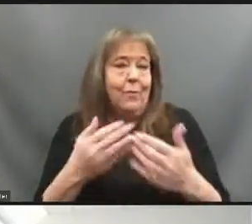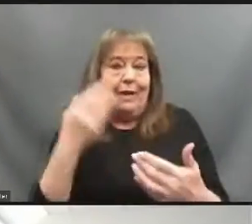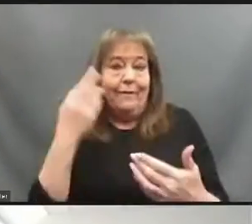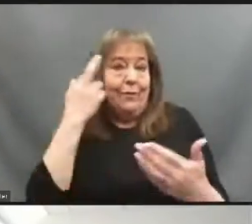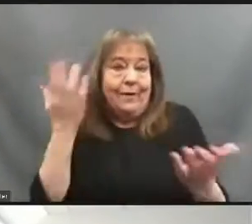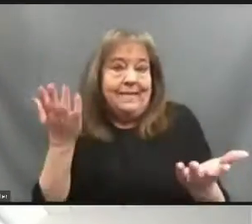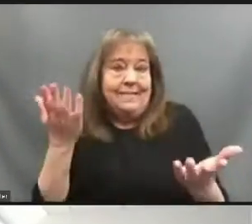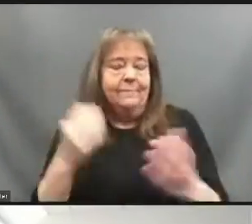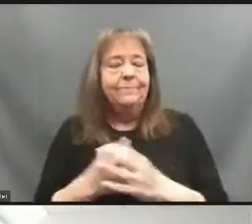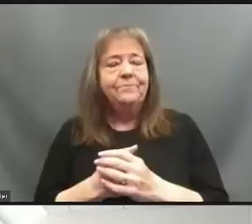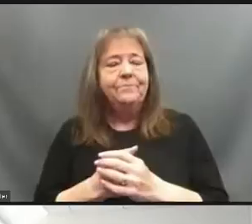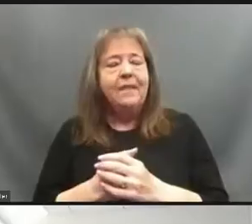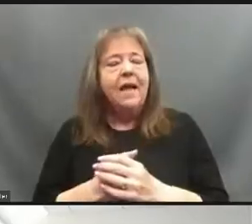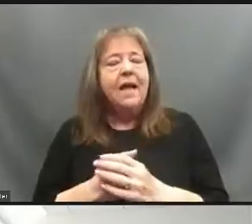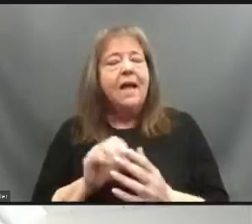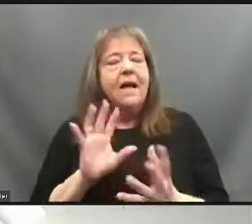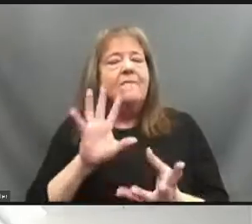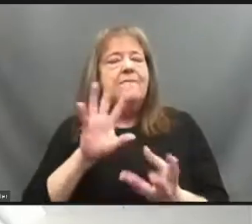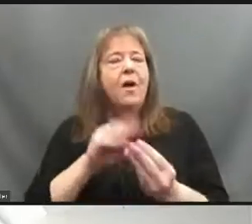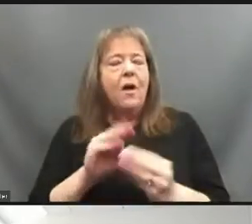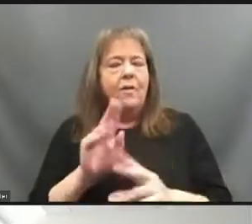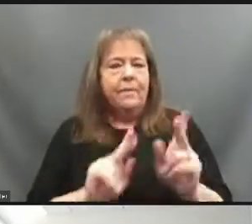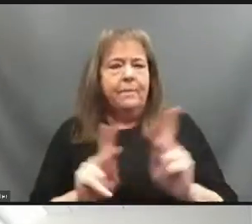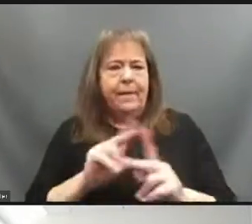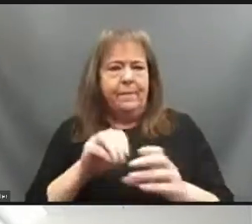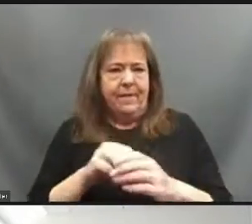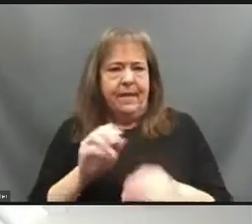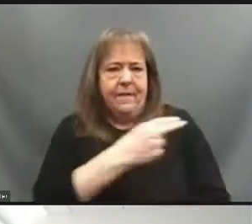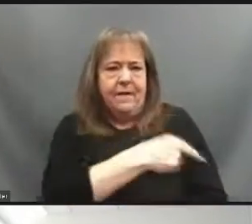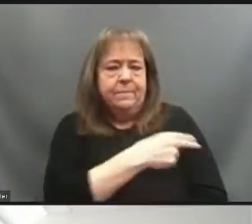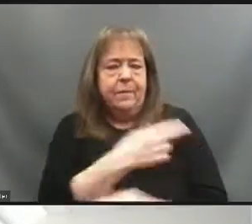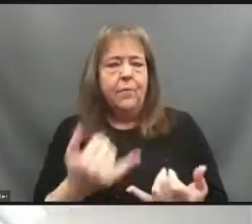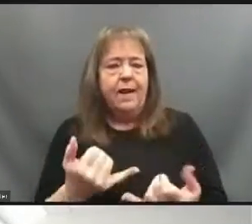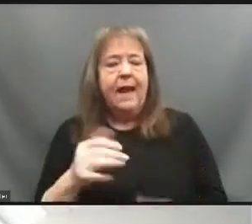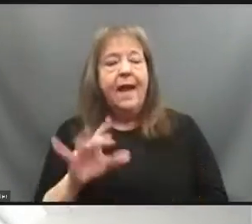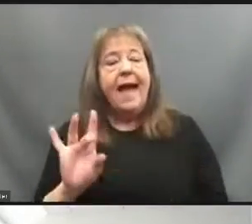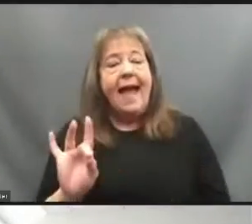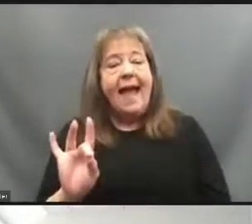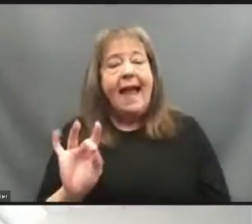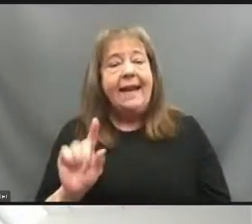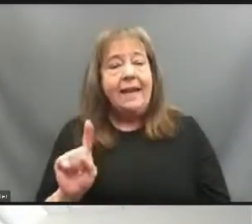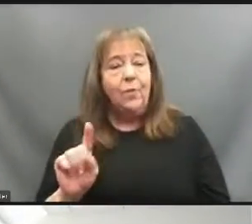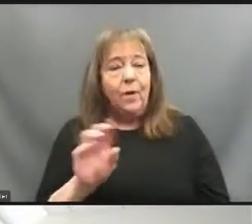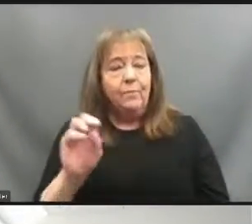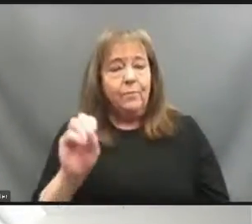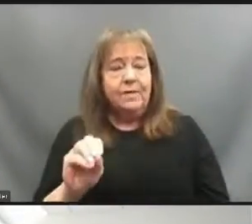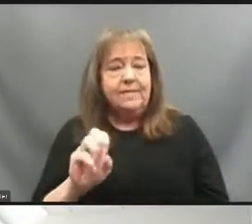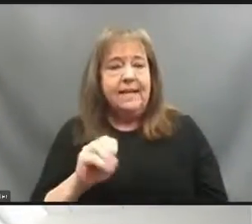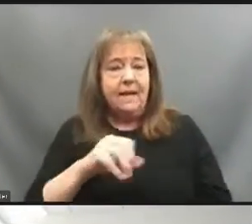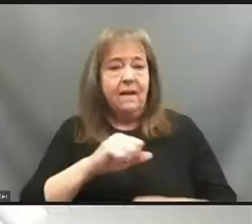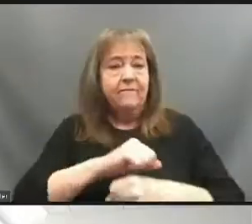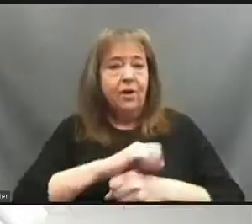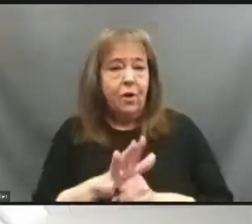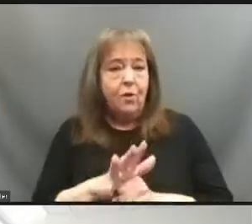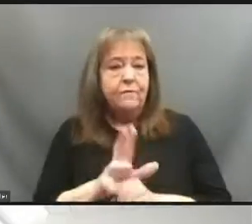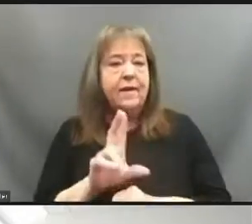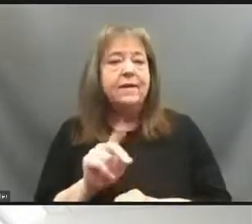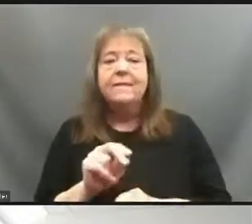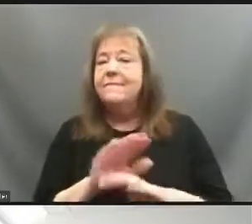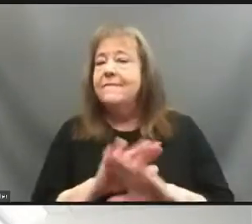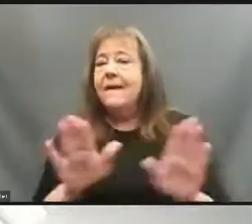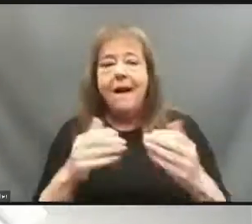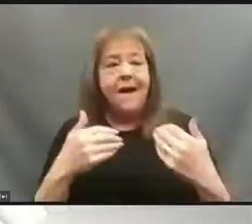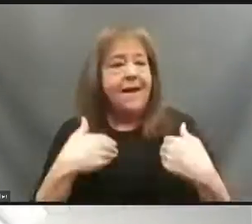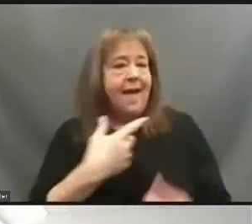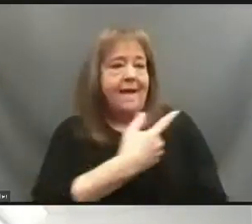patients that we have in the hospital right now, 81% of the admitted COVID patients are not vaccinated. And